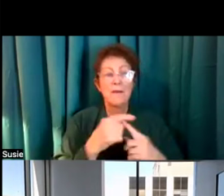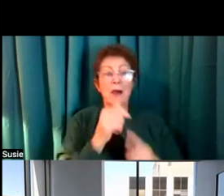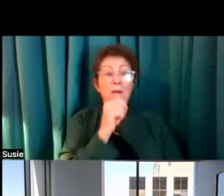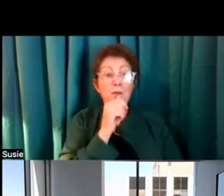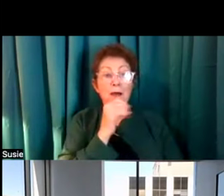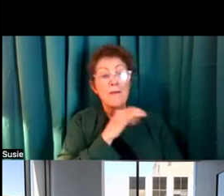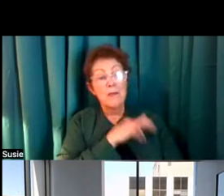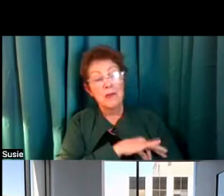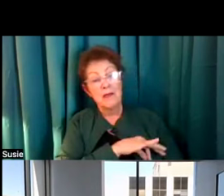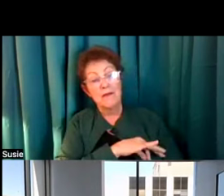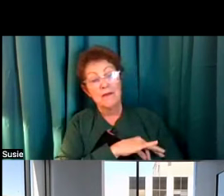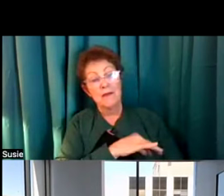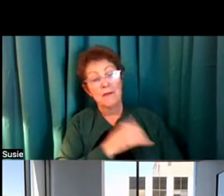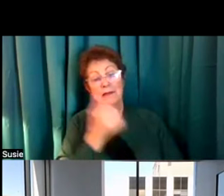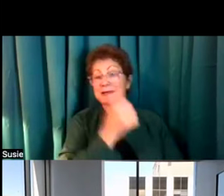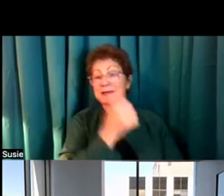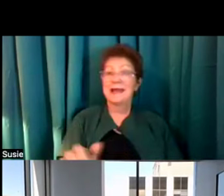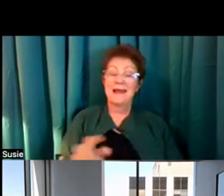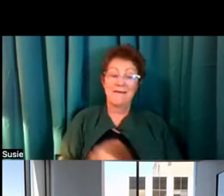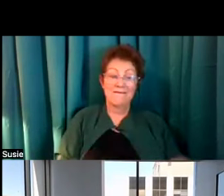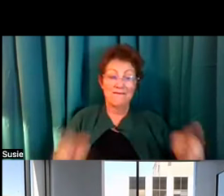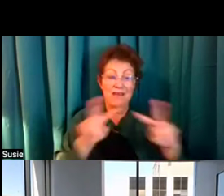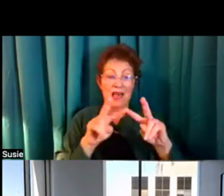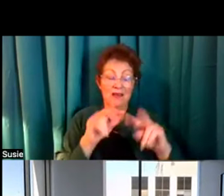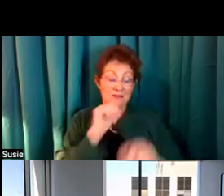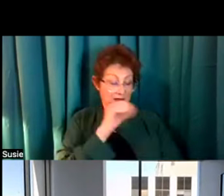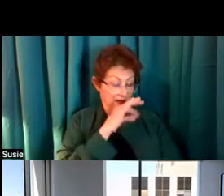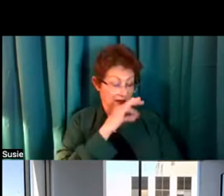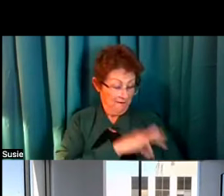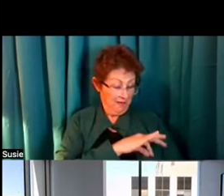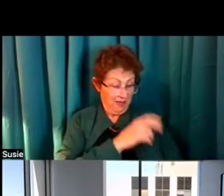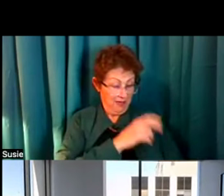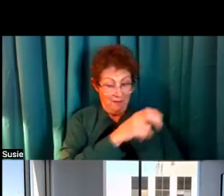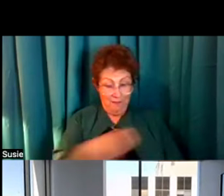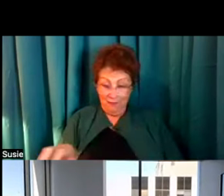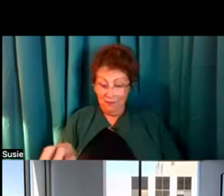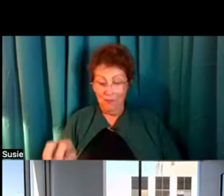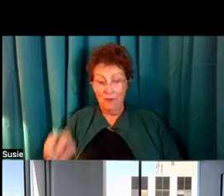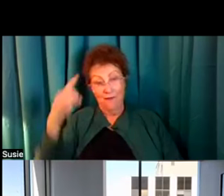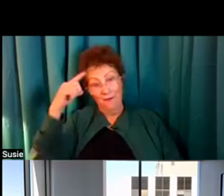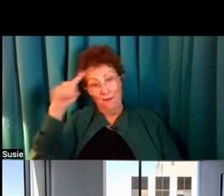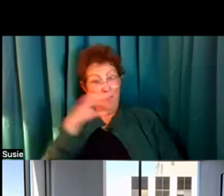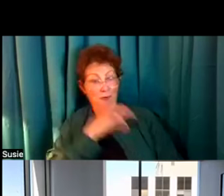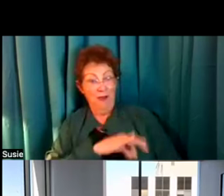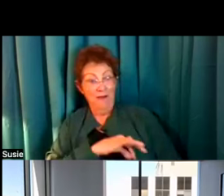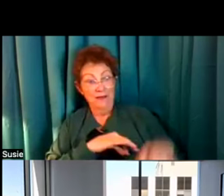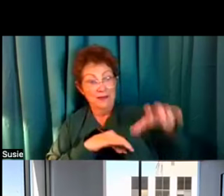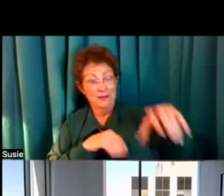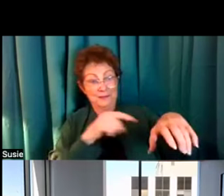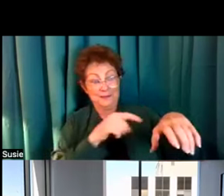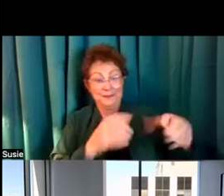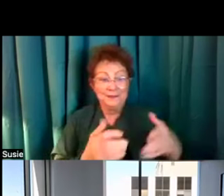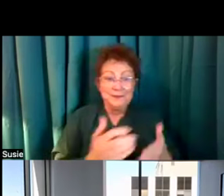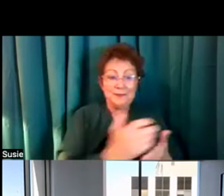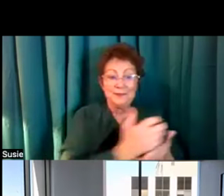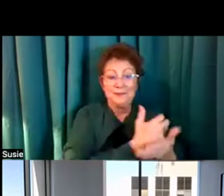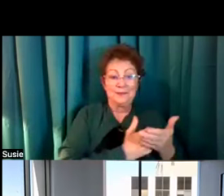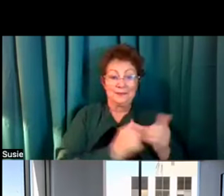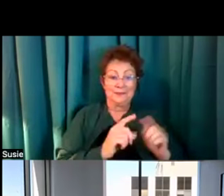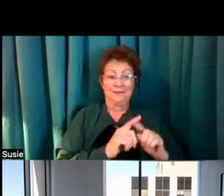because any value that the nonprofit moves to the for-profit, because the nonprofit owns 100% of the